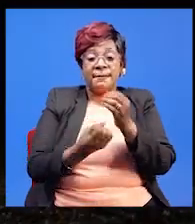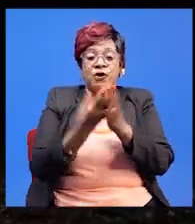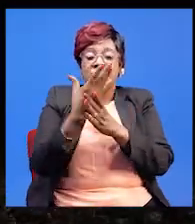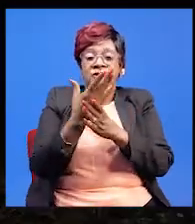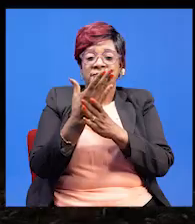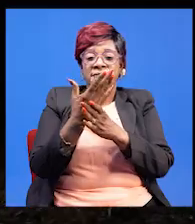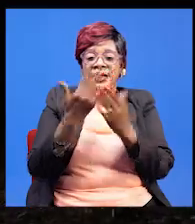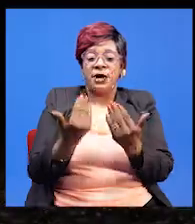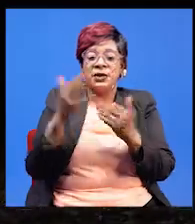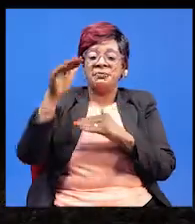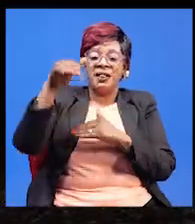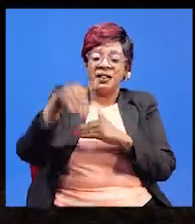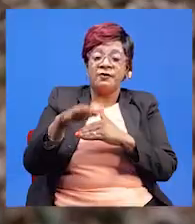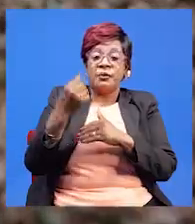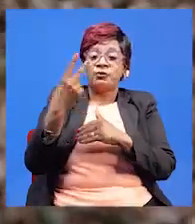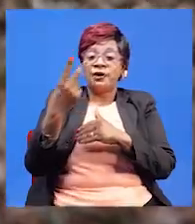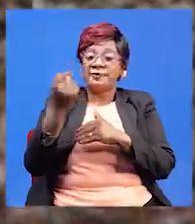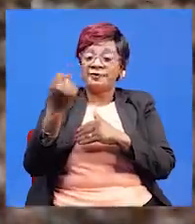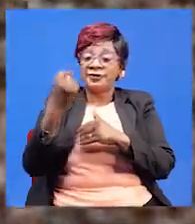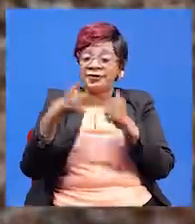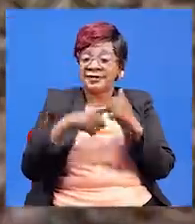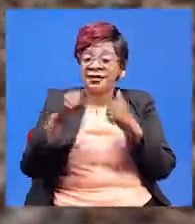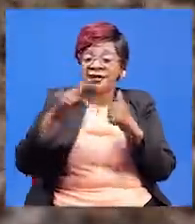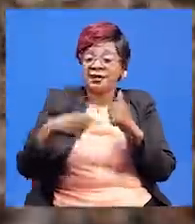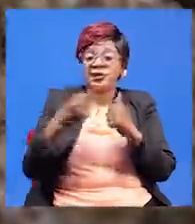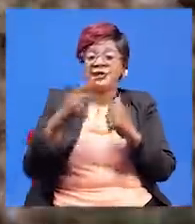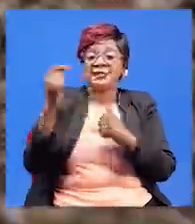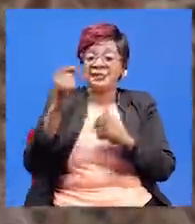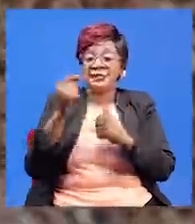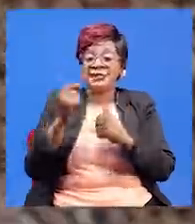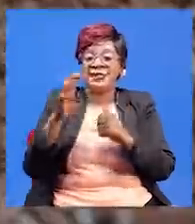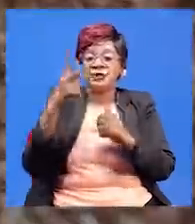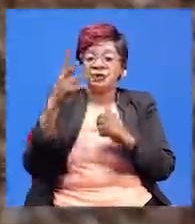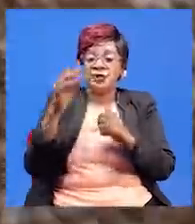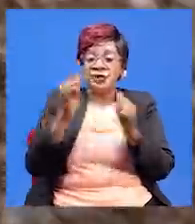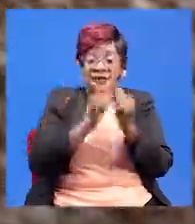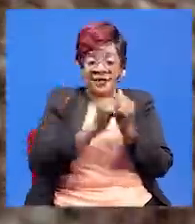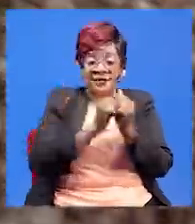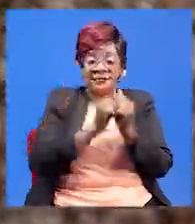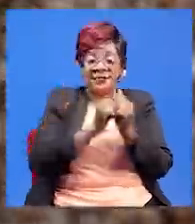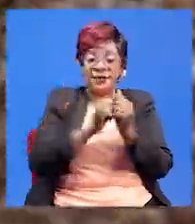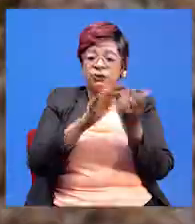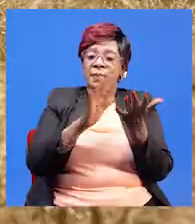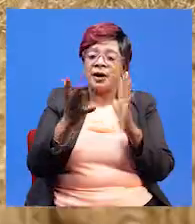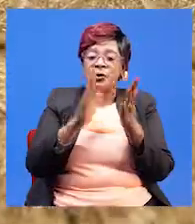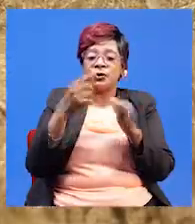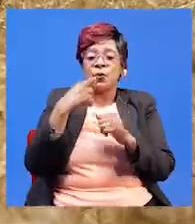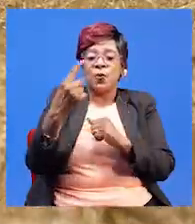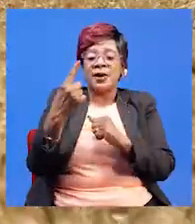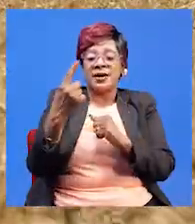Production has declined from 256,000 metric tons in 2010 to about